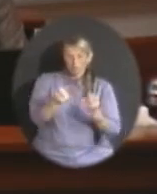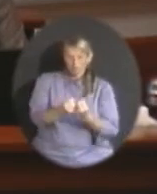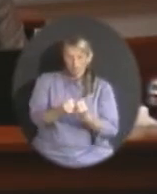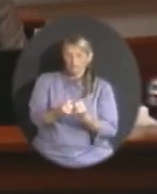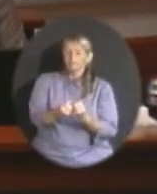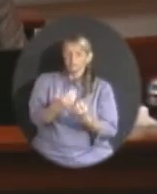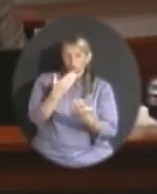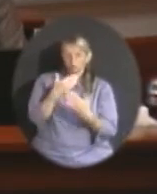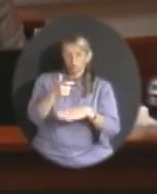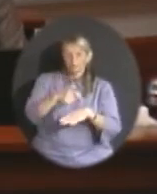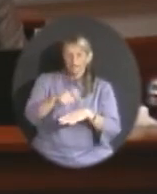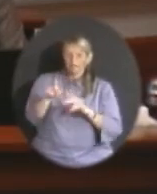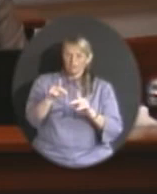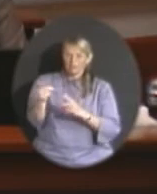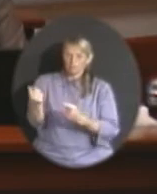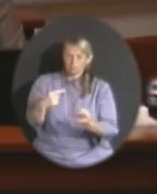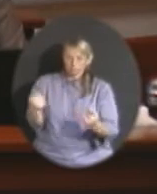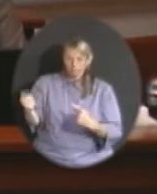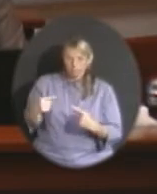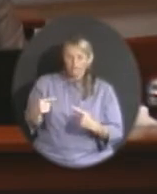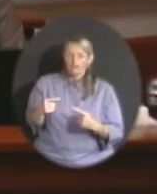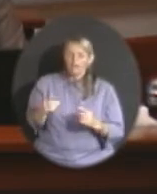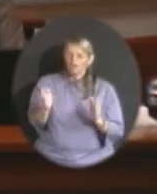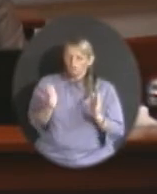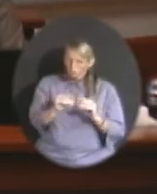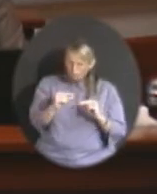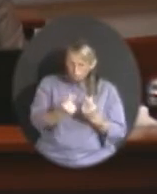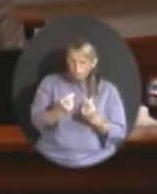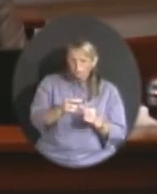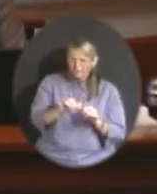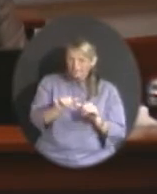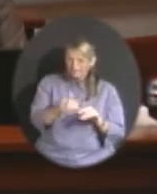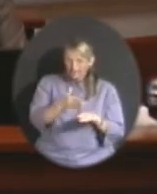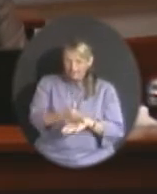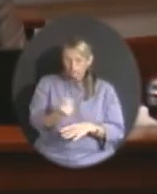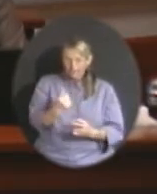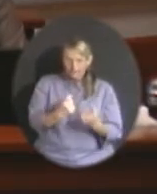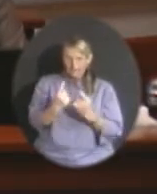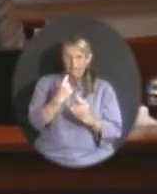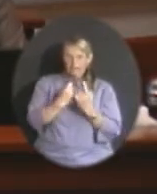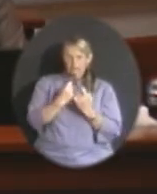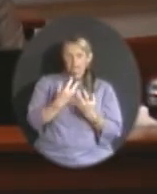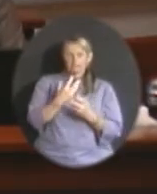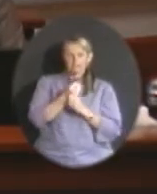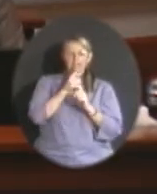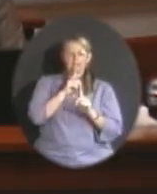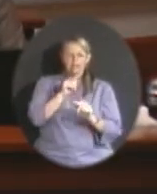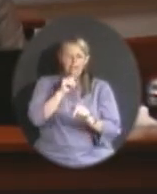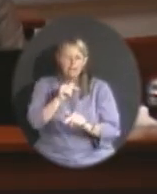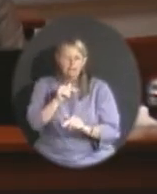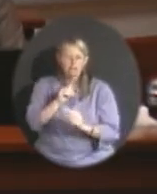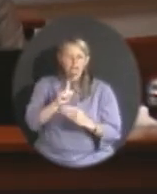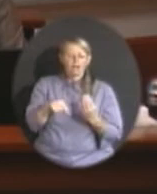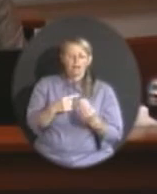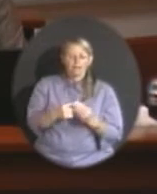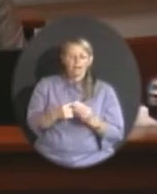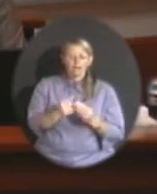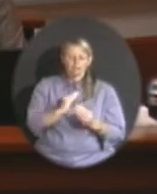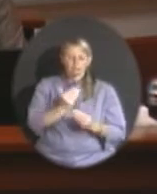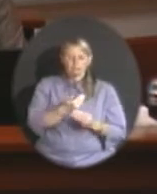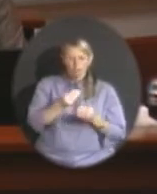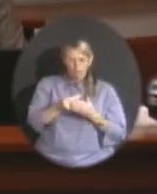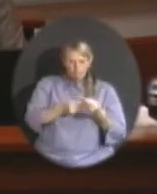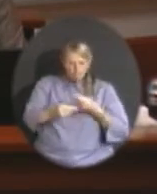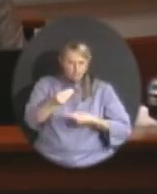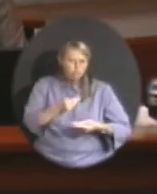and literally in small groups or stay afterwards, they can ask questions and get things answered in terms of our budget that's being proposed by the